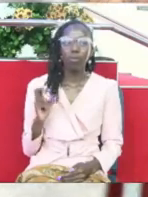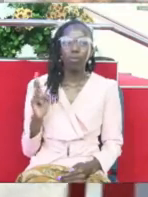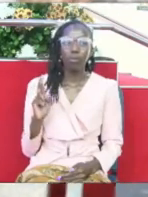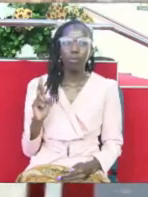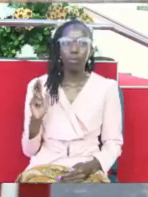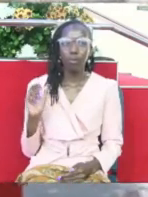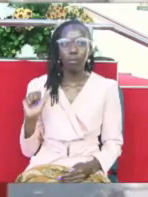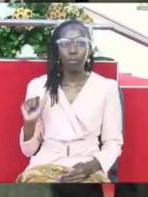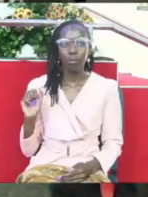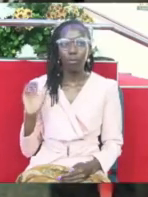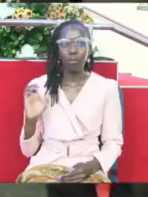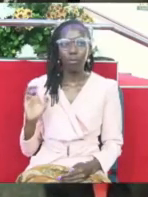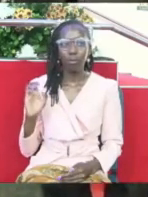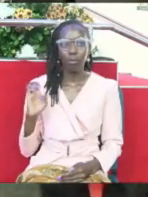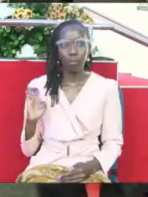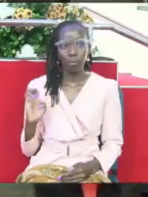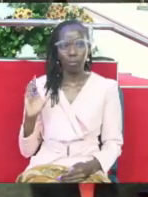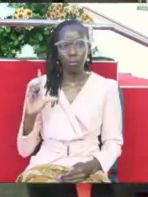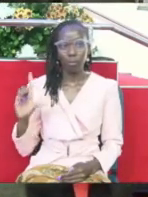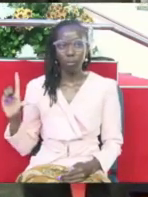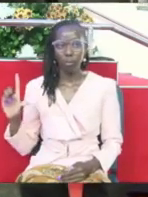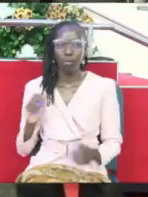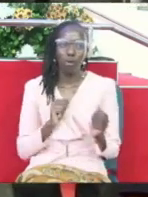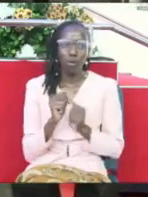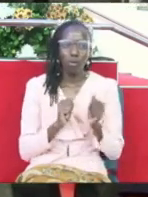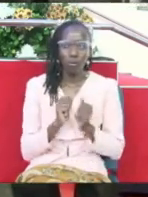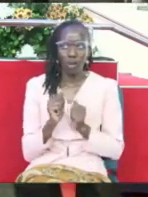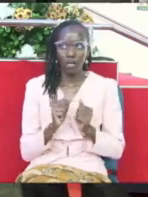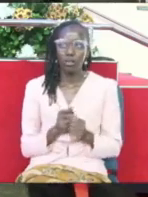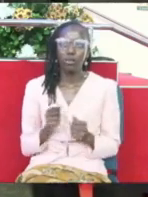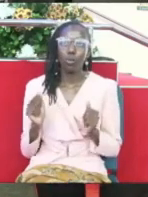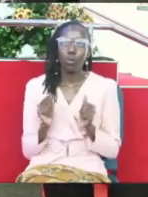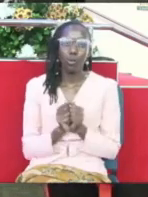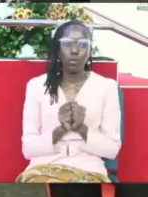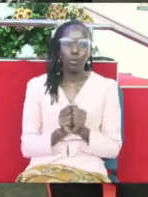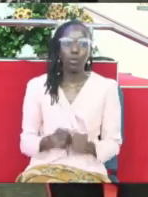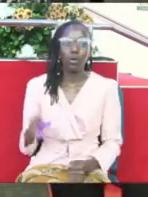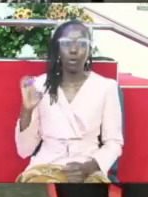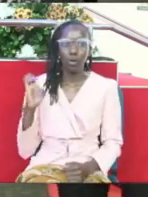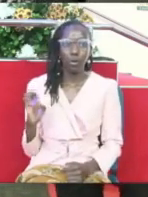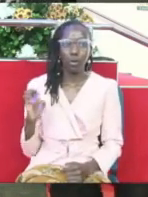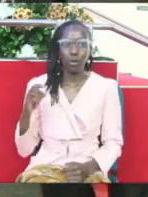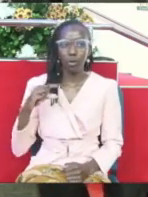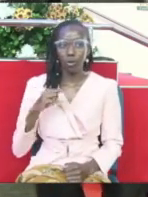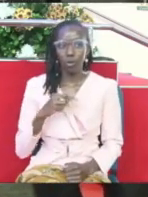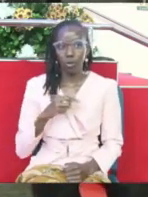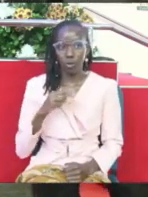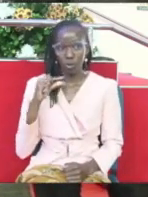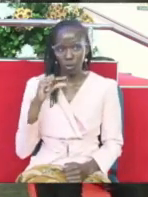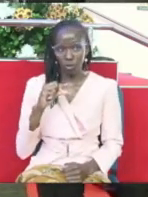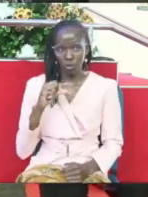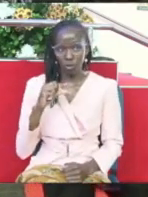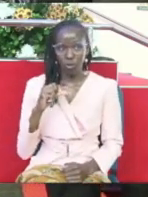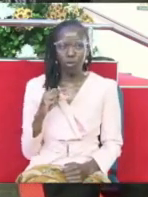ghafla, a young man, very young, actually a young boy because he was 17 years. Mvulana mdogo wa miaka 17. He emerges